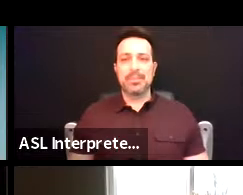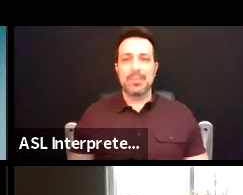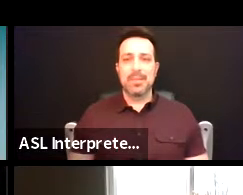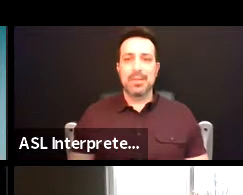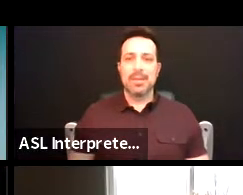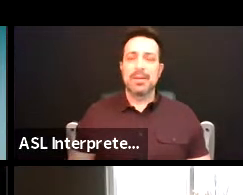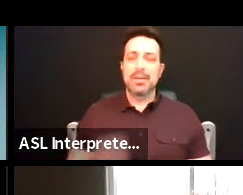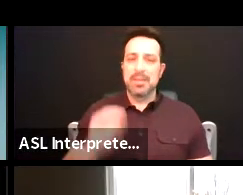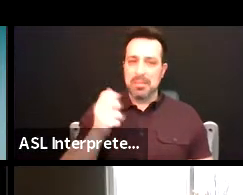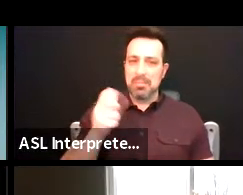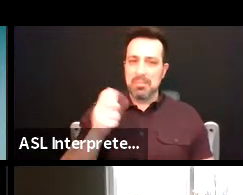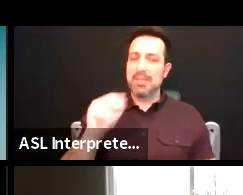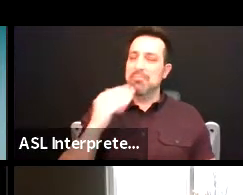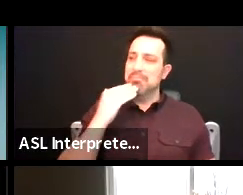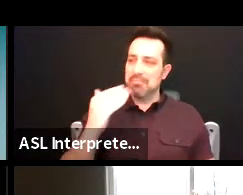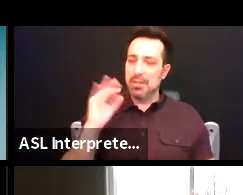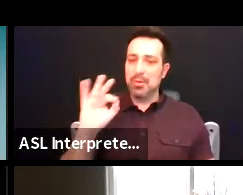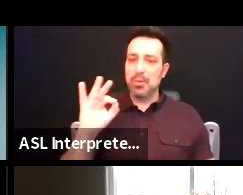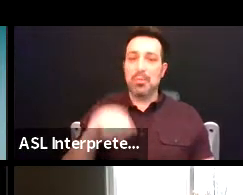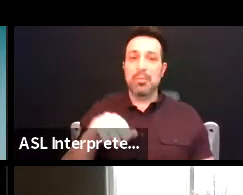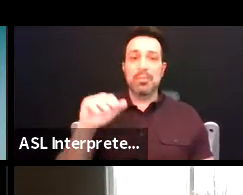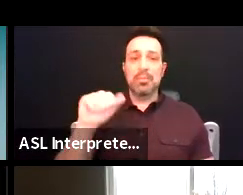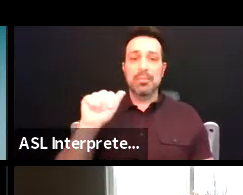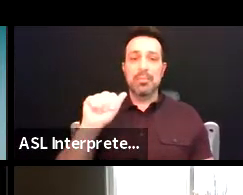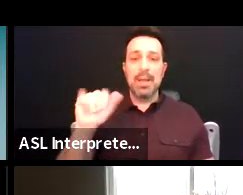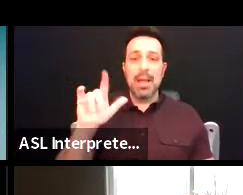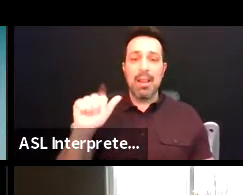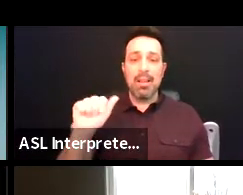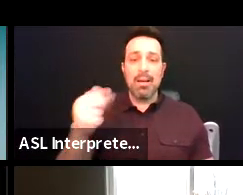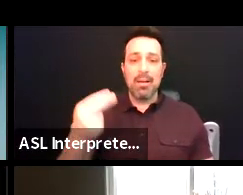Thank you. And Ayla.